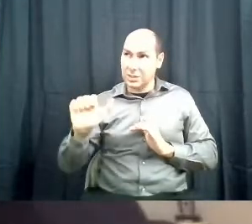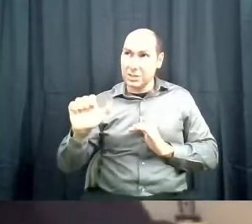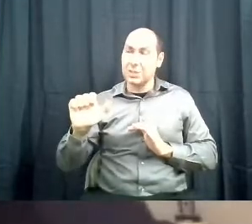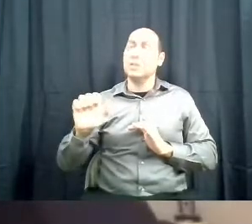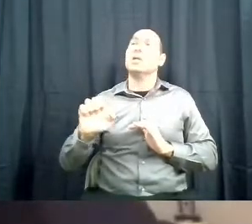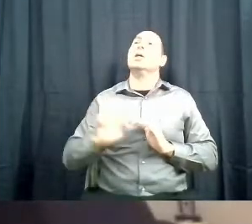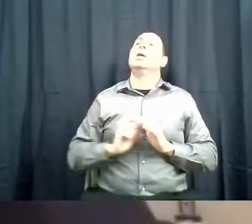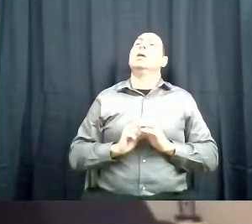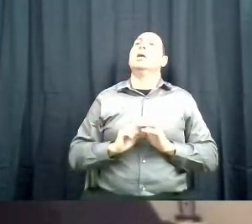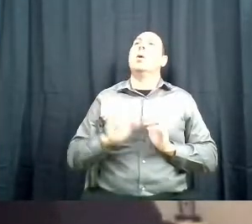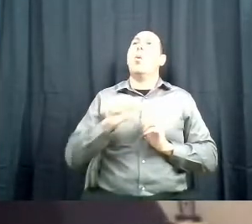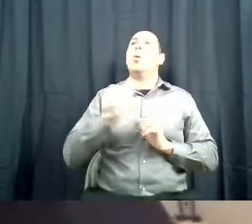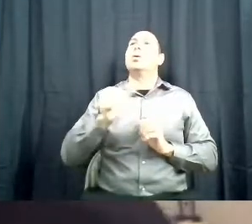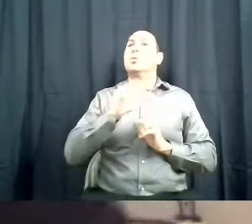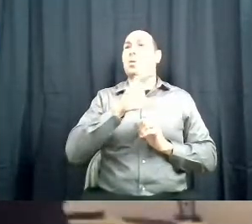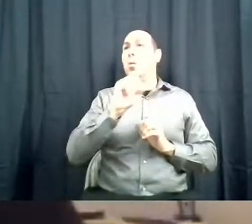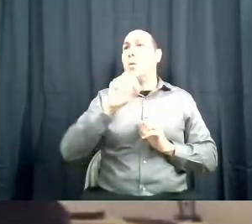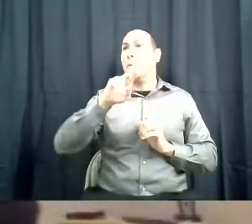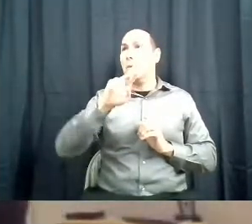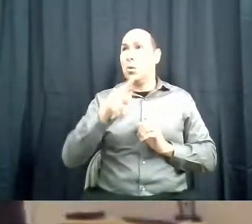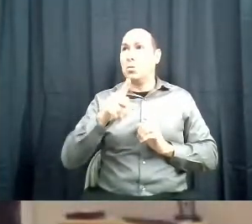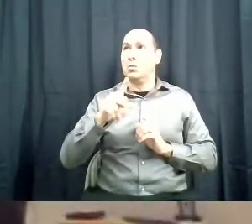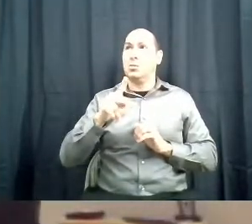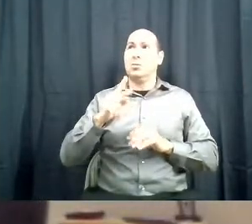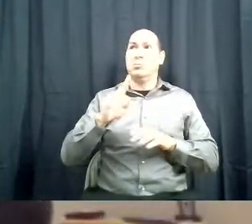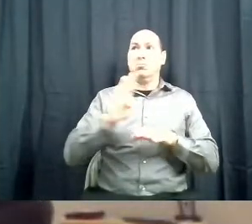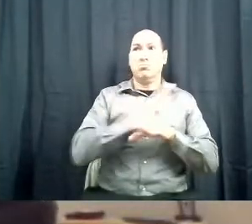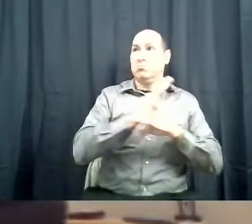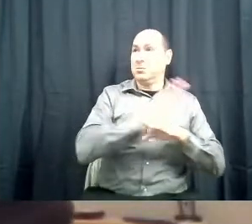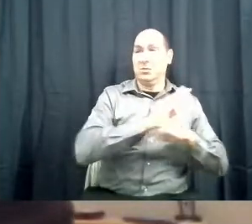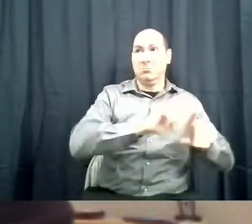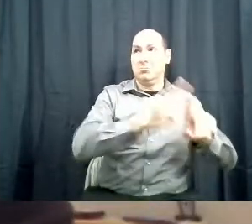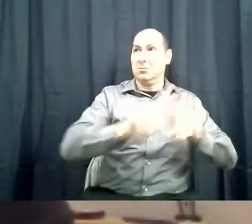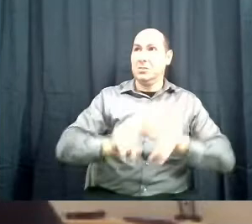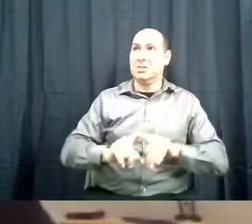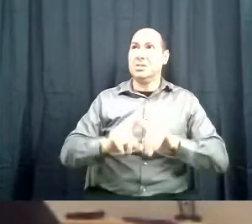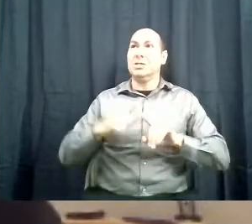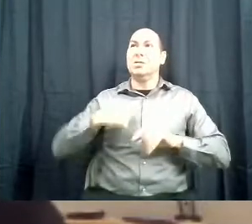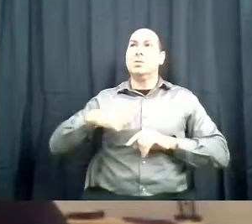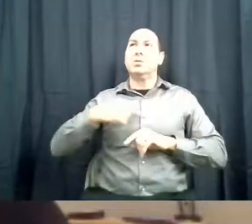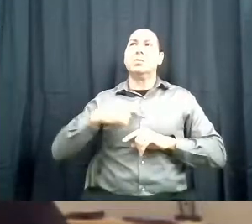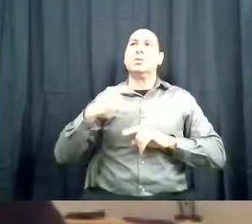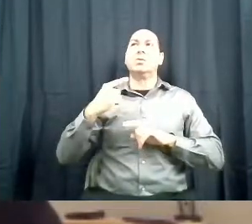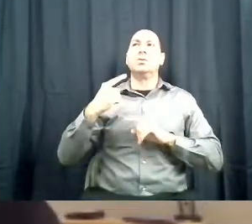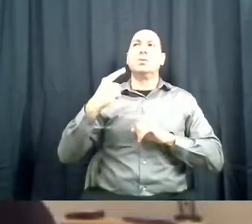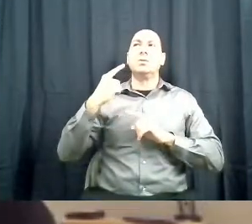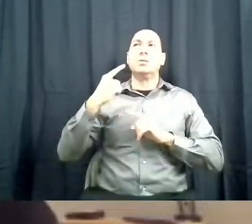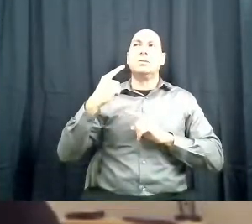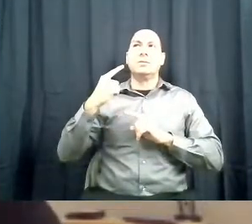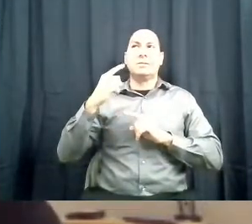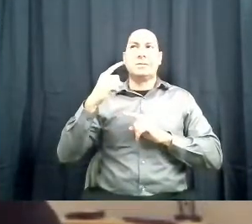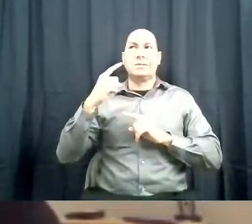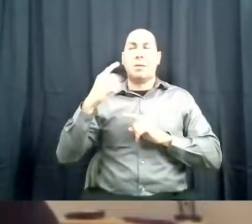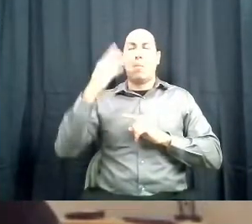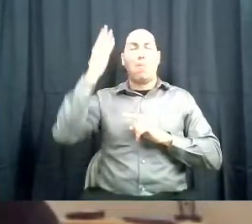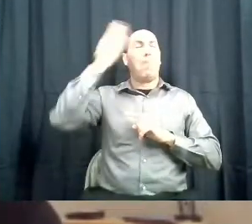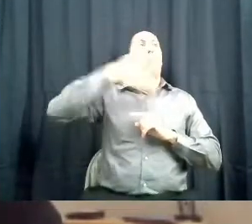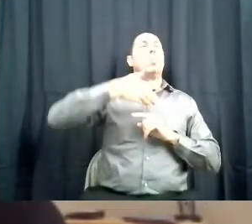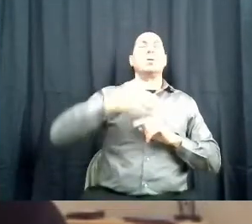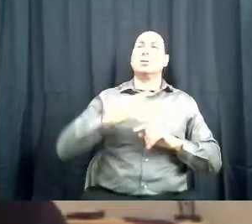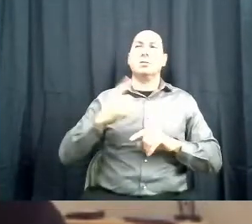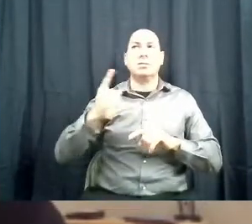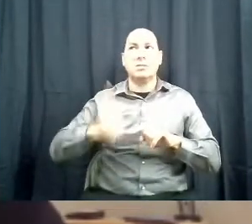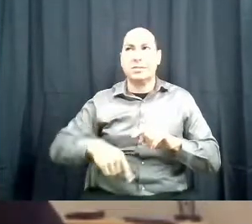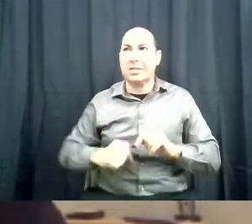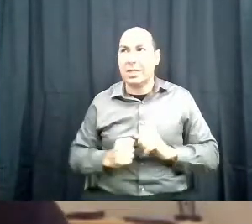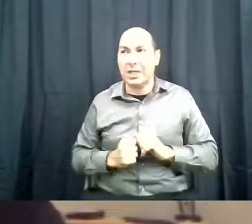business, do you ever have scenarios where you just completely ignore present case scenarios when